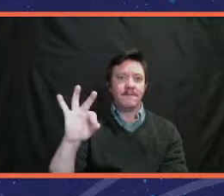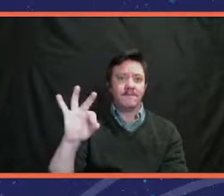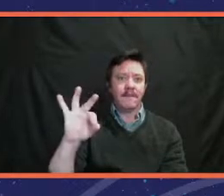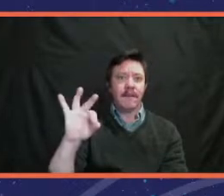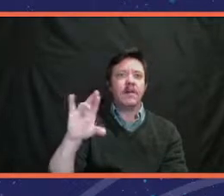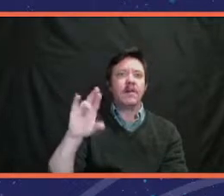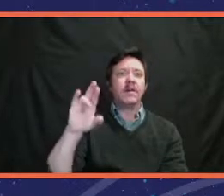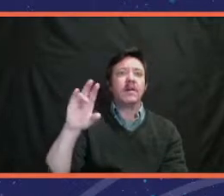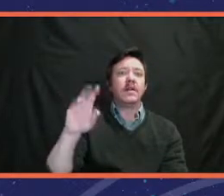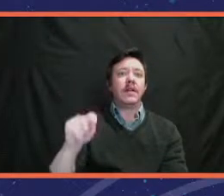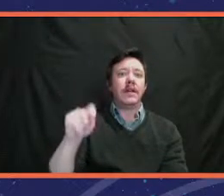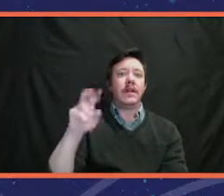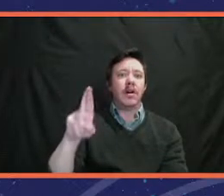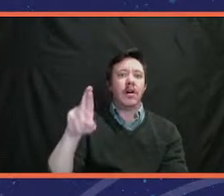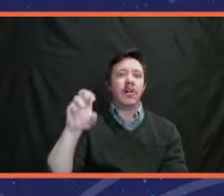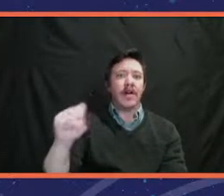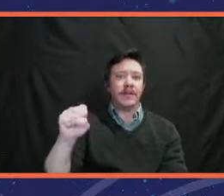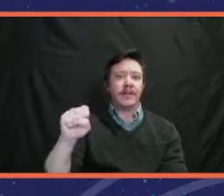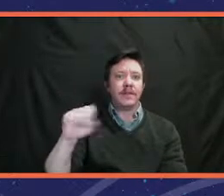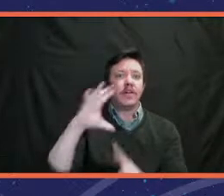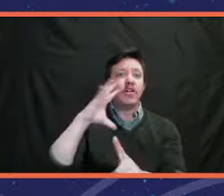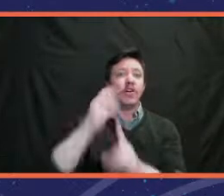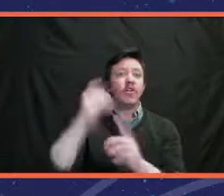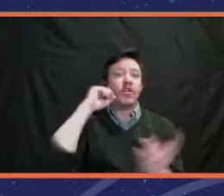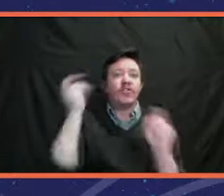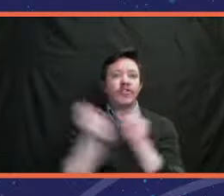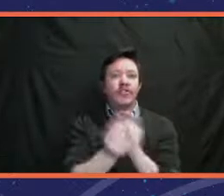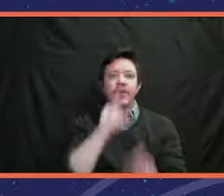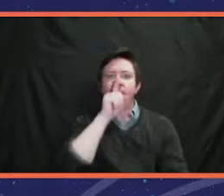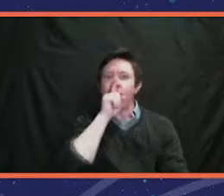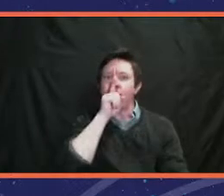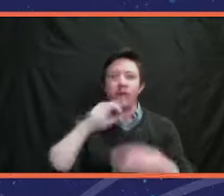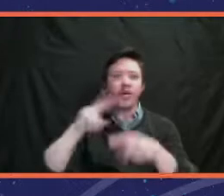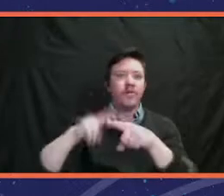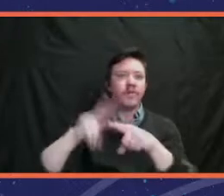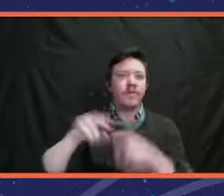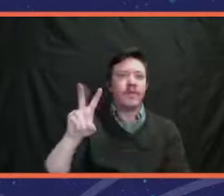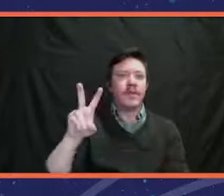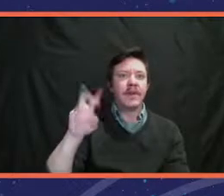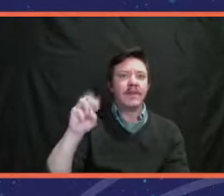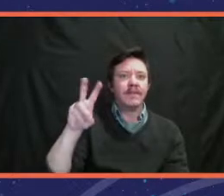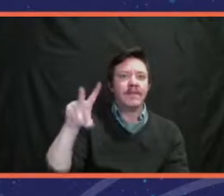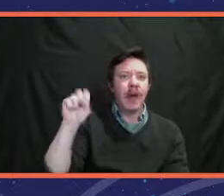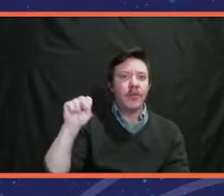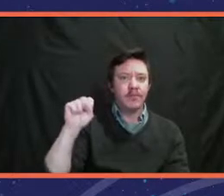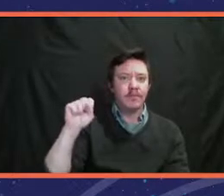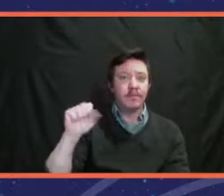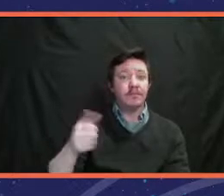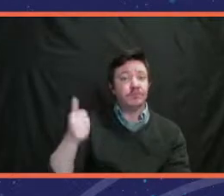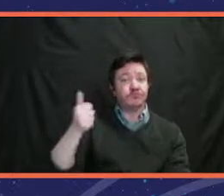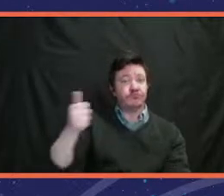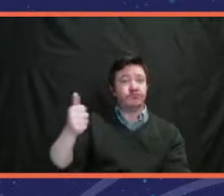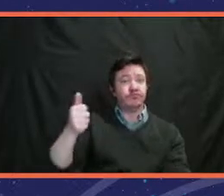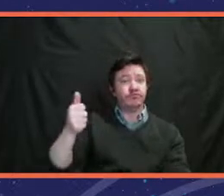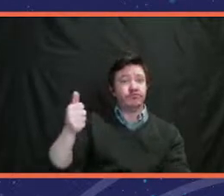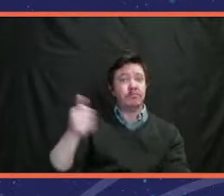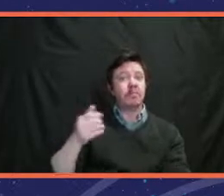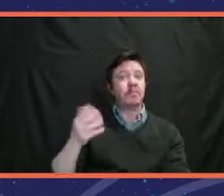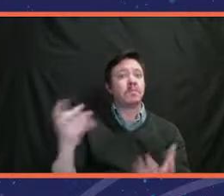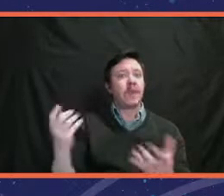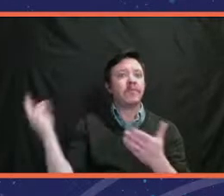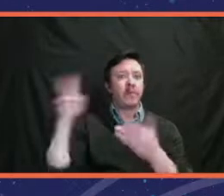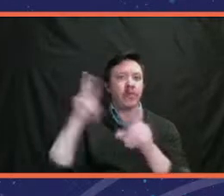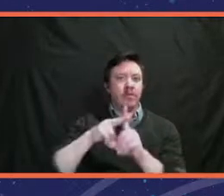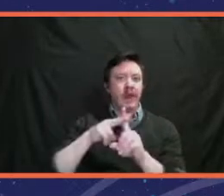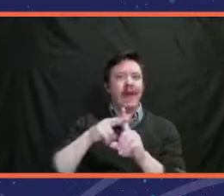CLTRSHFTRS. So it's culture shifters without any of the vowels. And then if you are a culture shifter, you can apply to be featured on our platform with